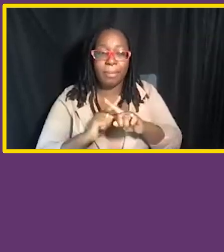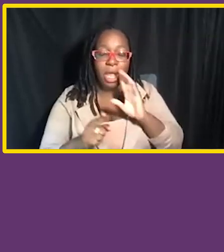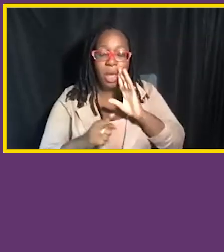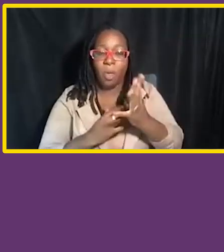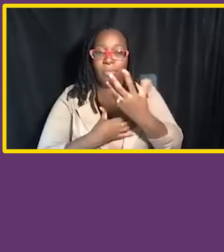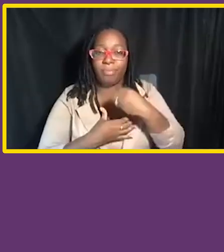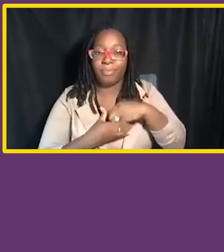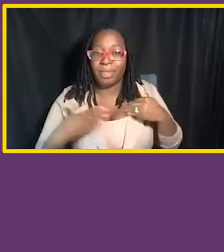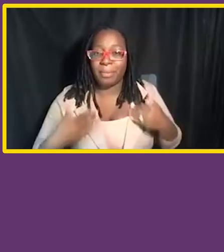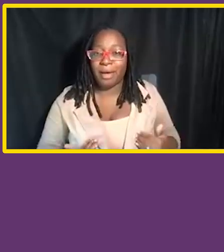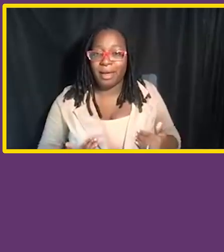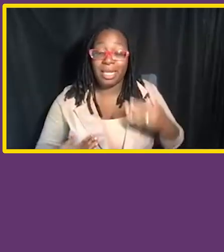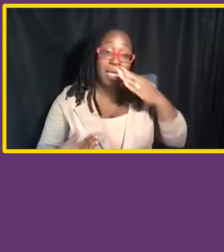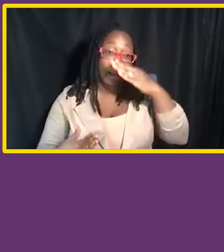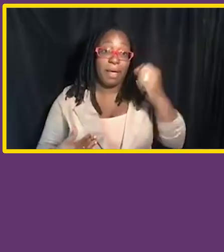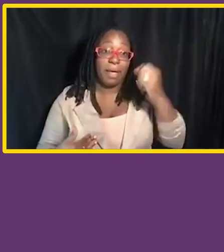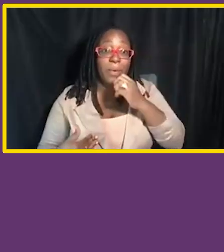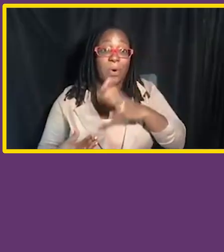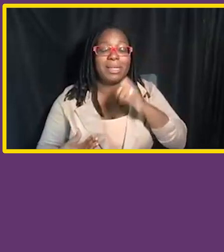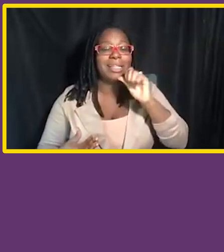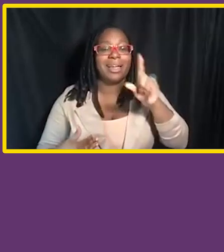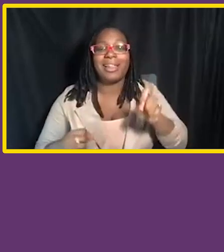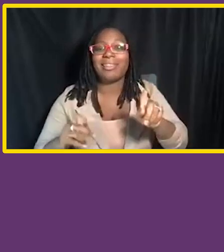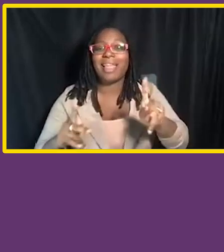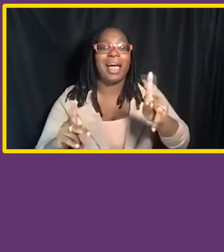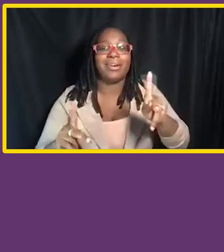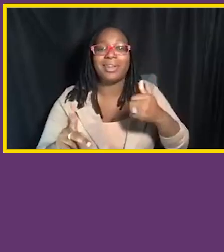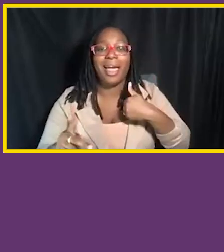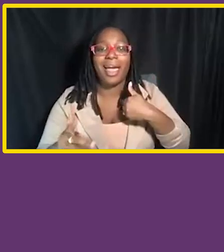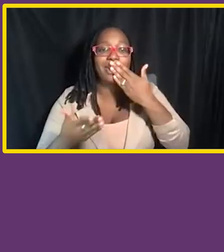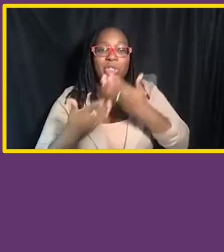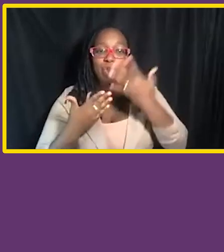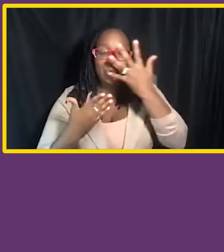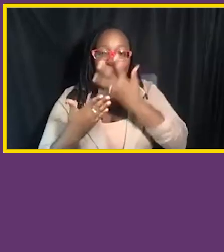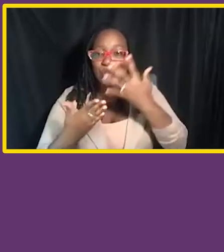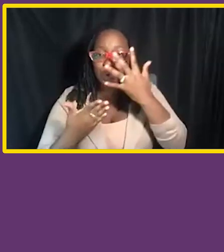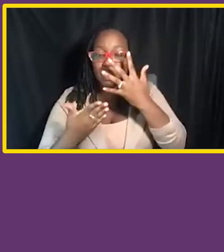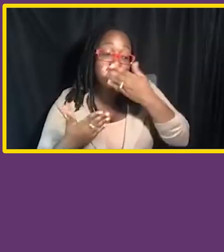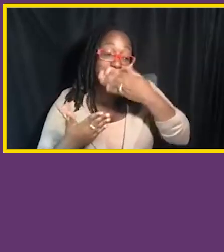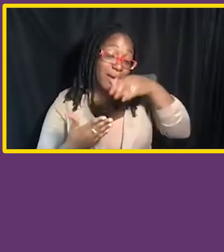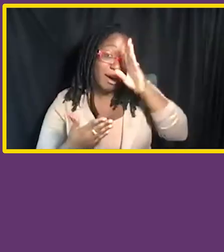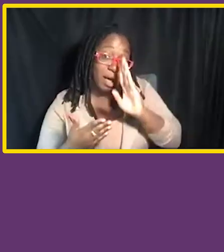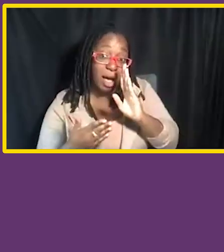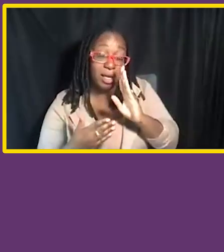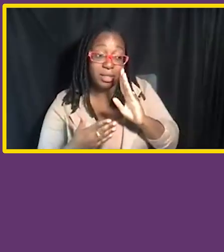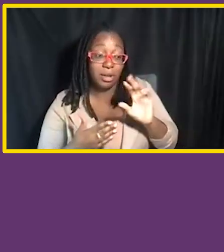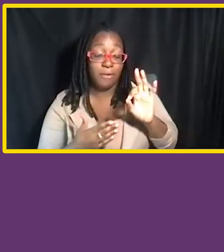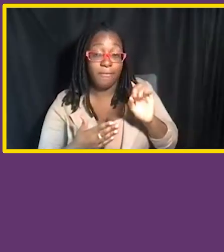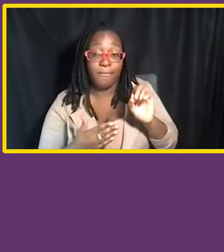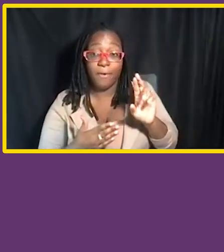have any kind of facial expression other than smiling, because goddess forbid, a Black woman should have any feeling at all